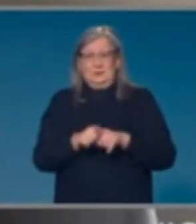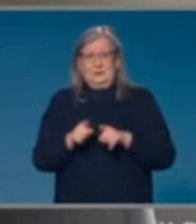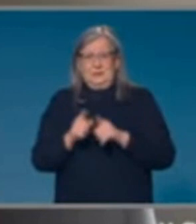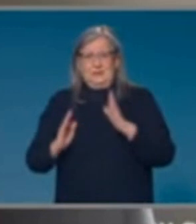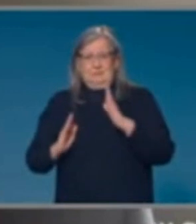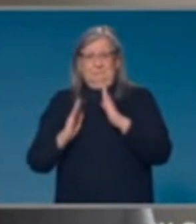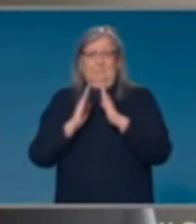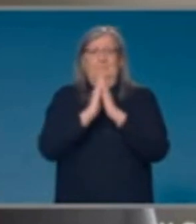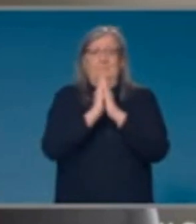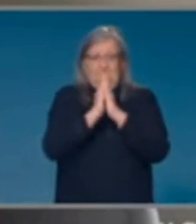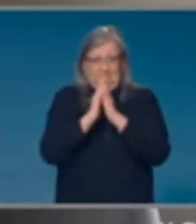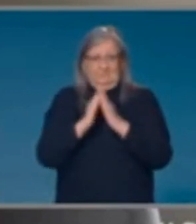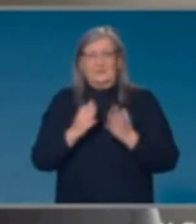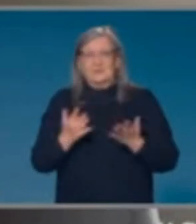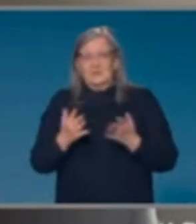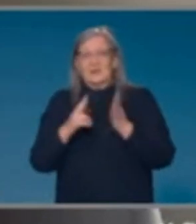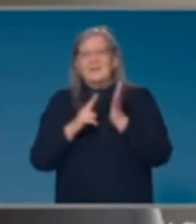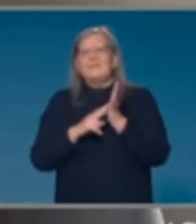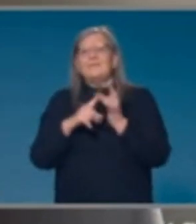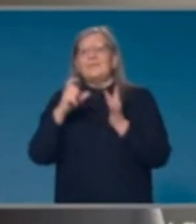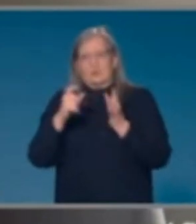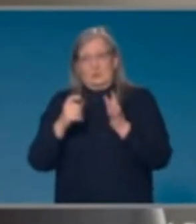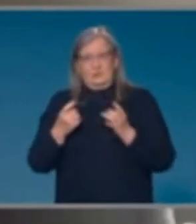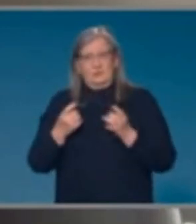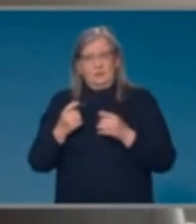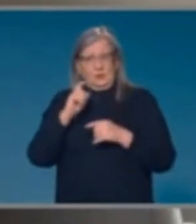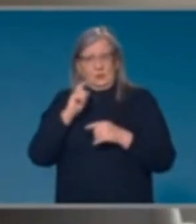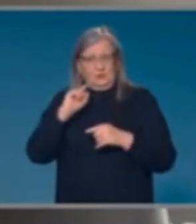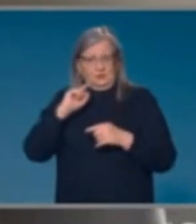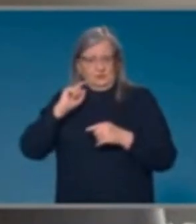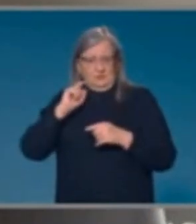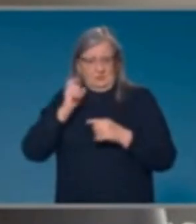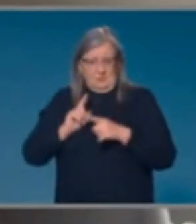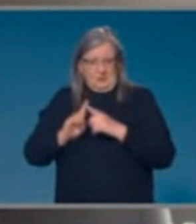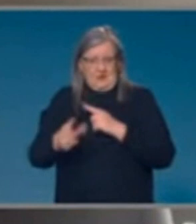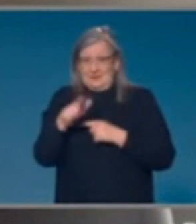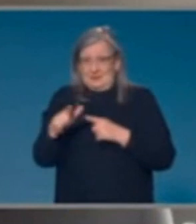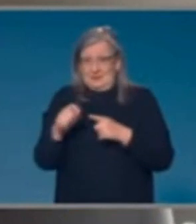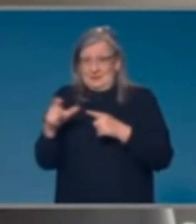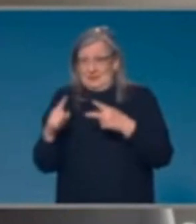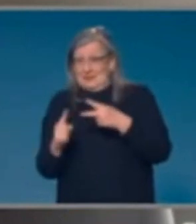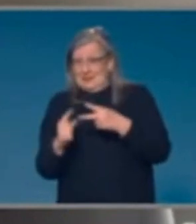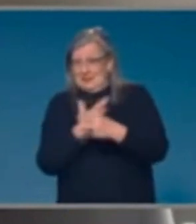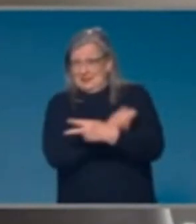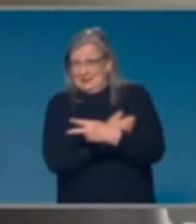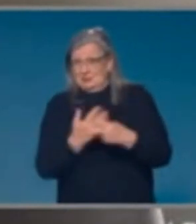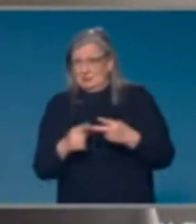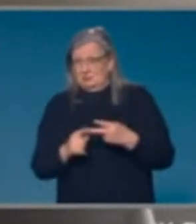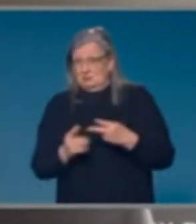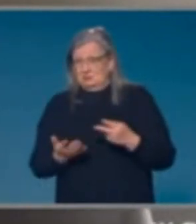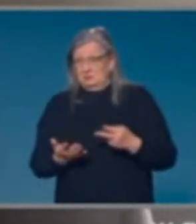70% second doses and 90% first doses, most likely within the course of the next week.